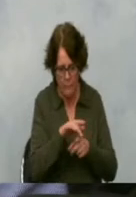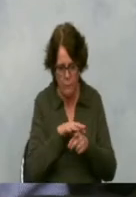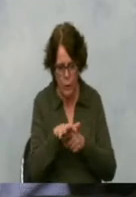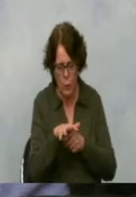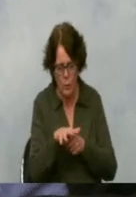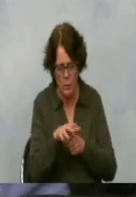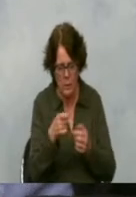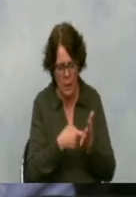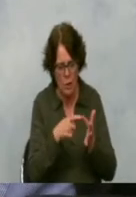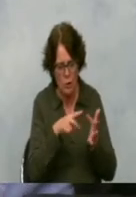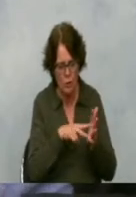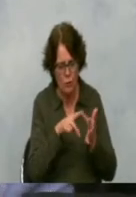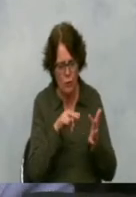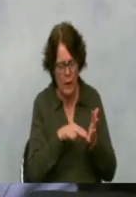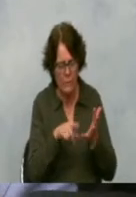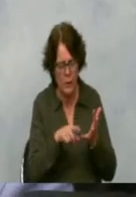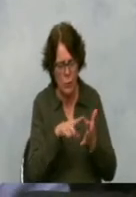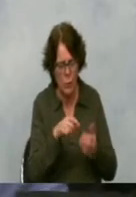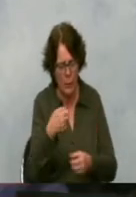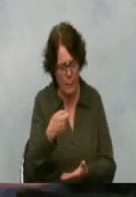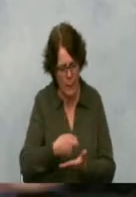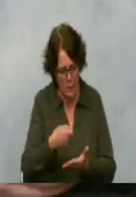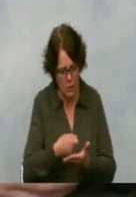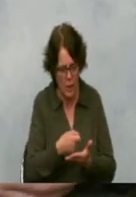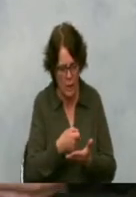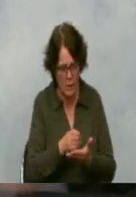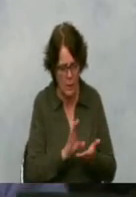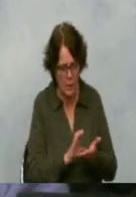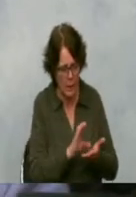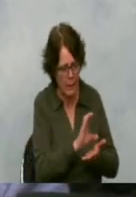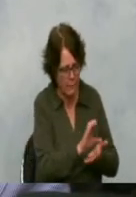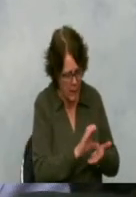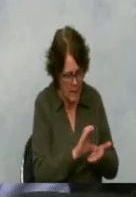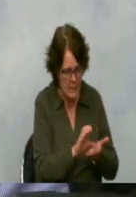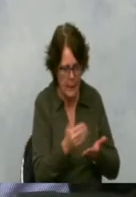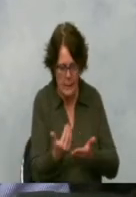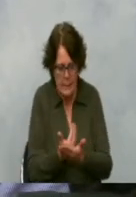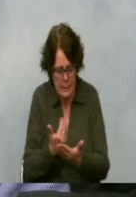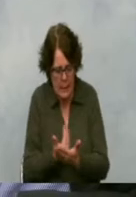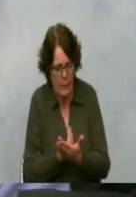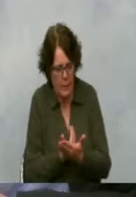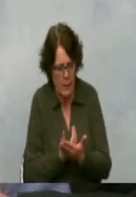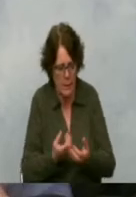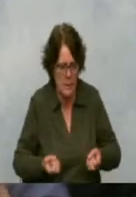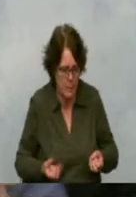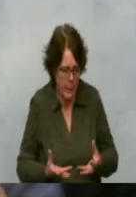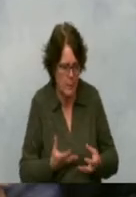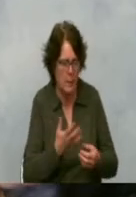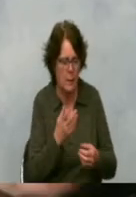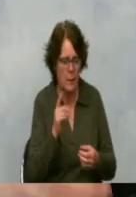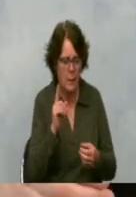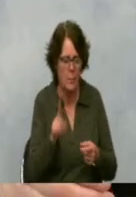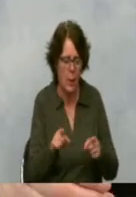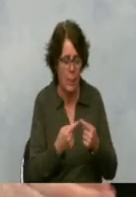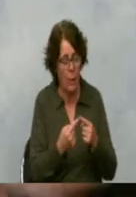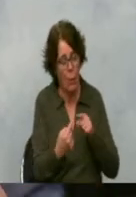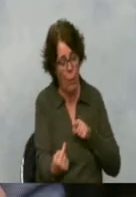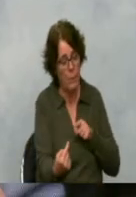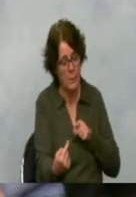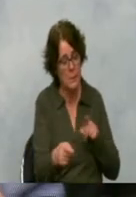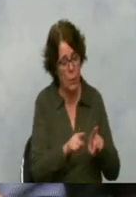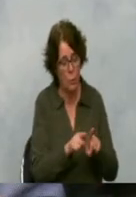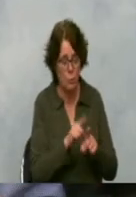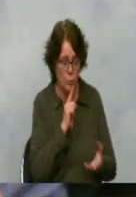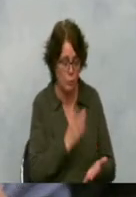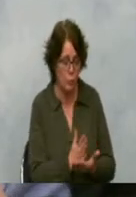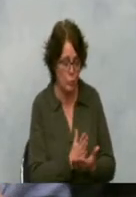revenue budget, investing and saving in your revenue expenditure. But the opposite is also true, that